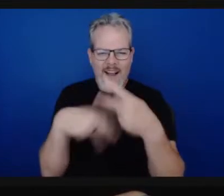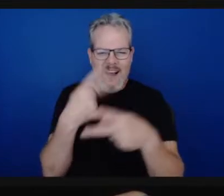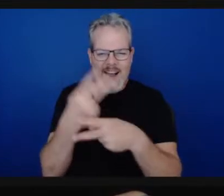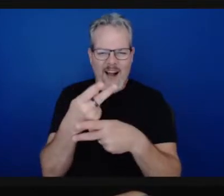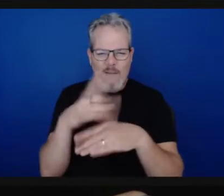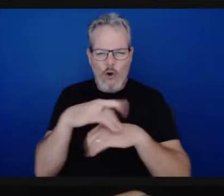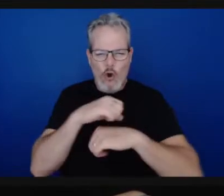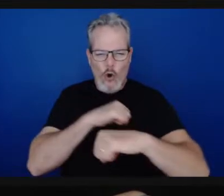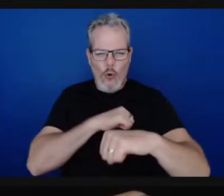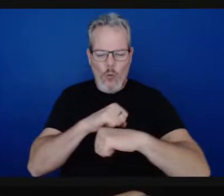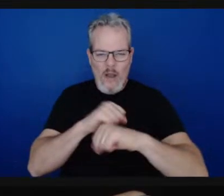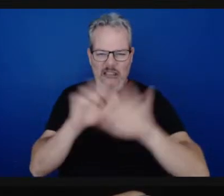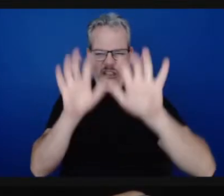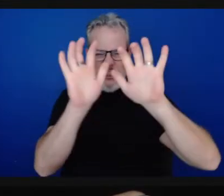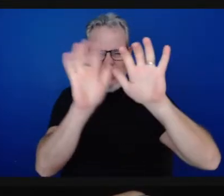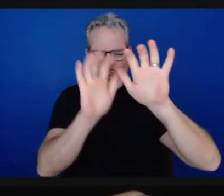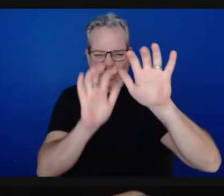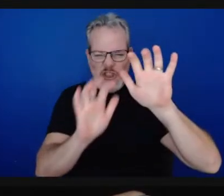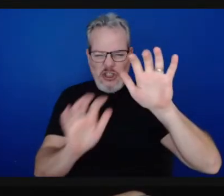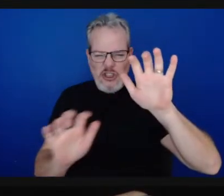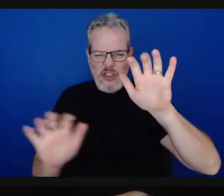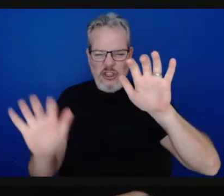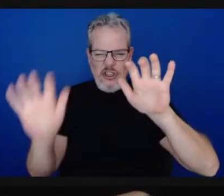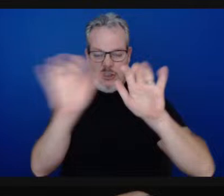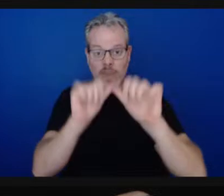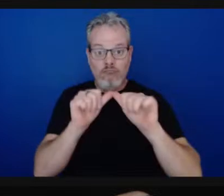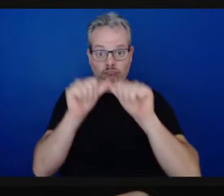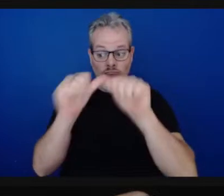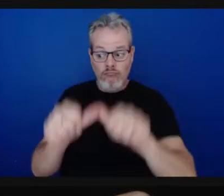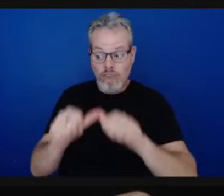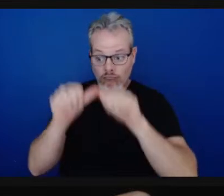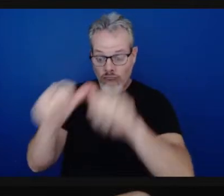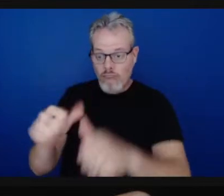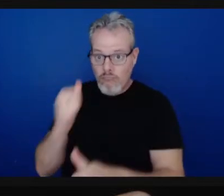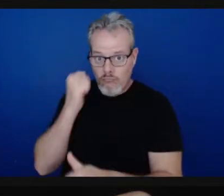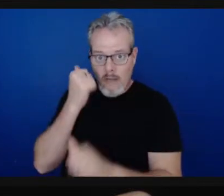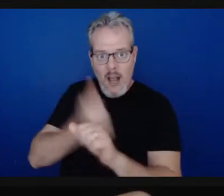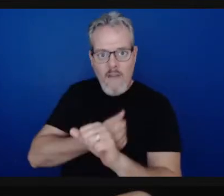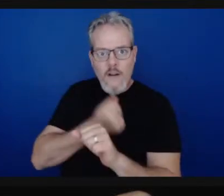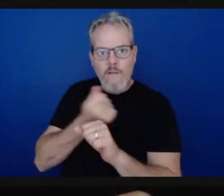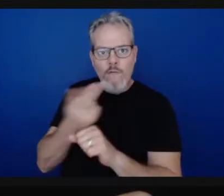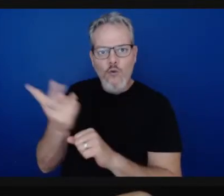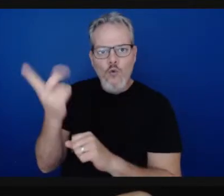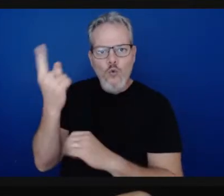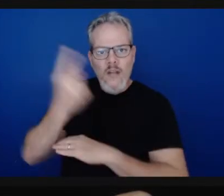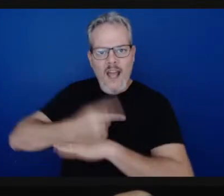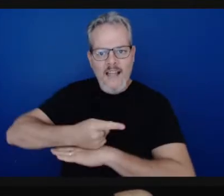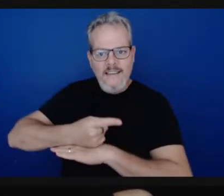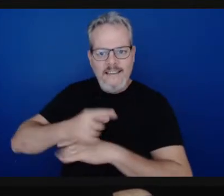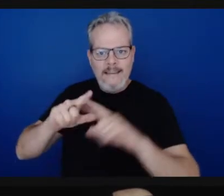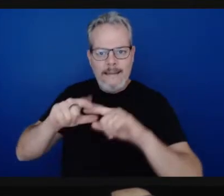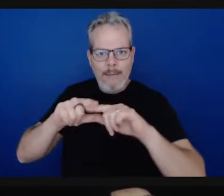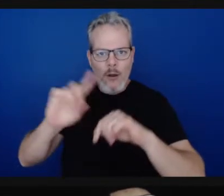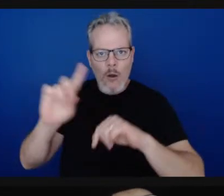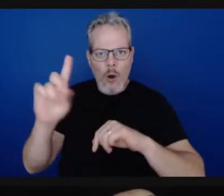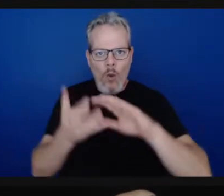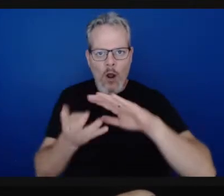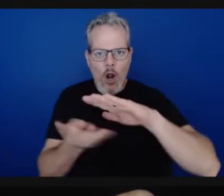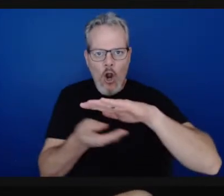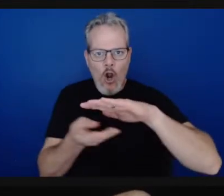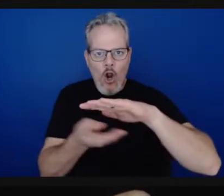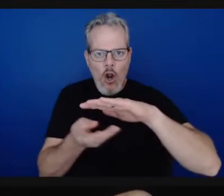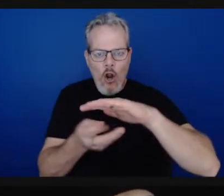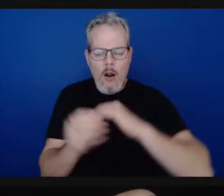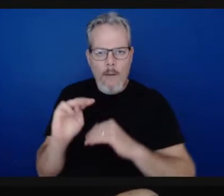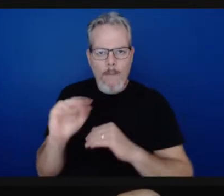up every few days, depending on whether magma is filling and pushing or whether it's able to relax a little bit